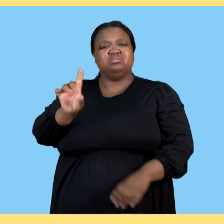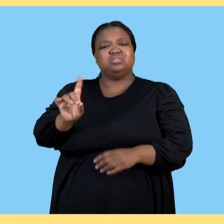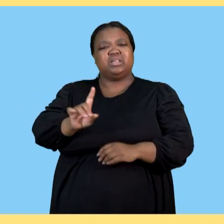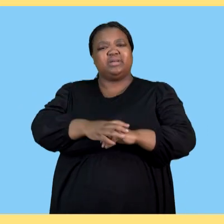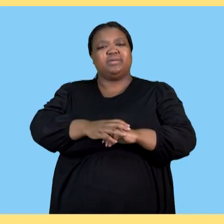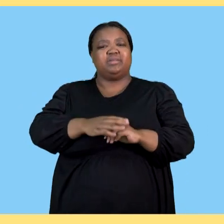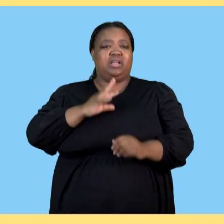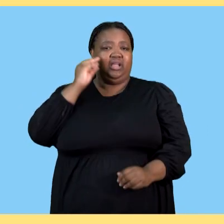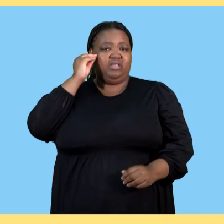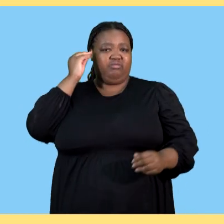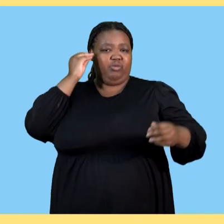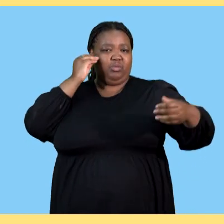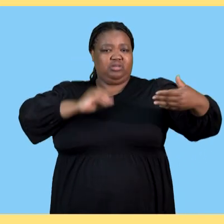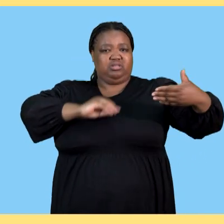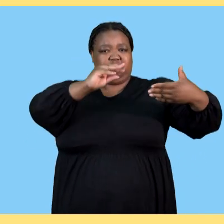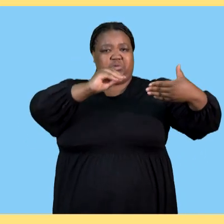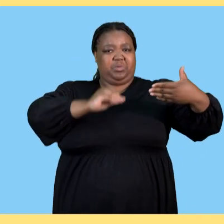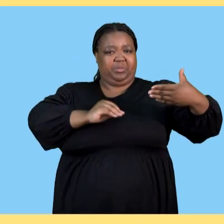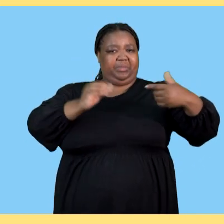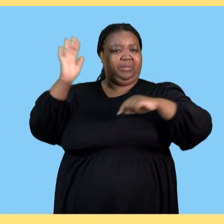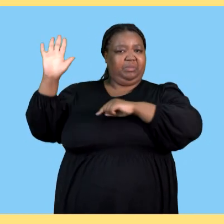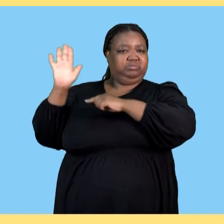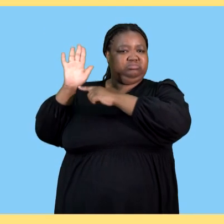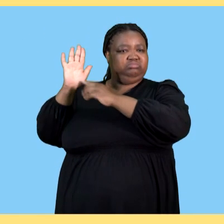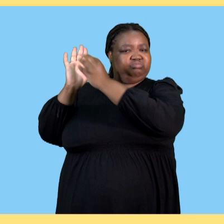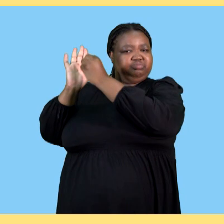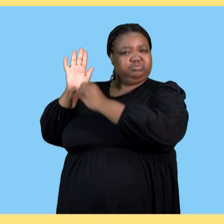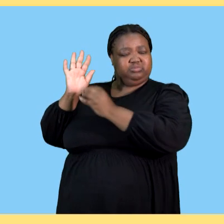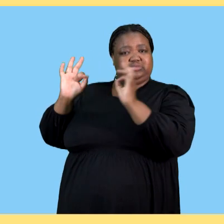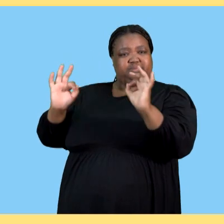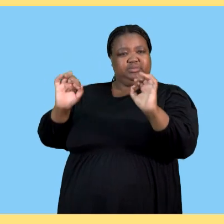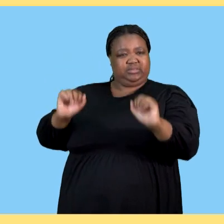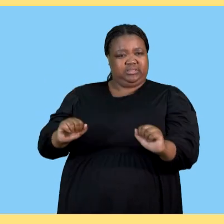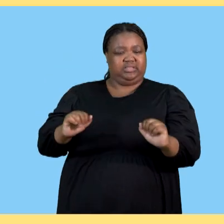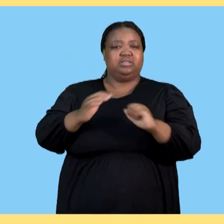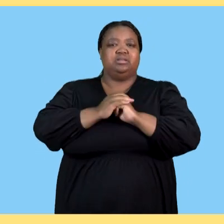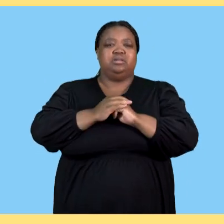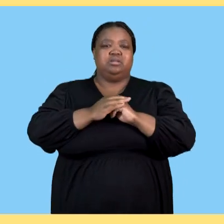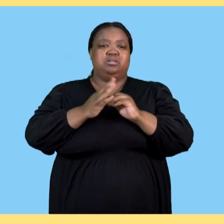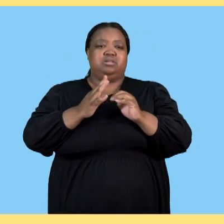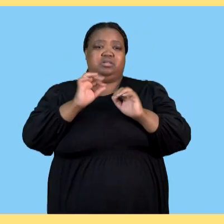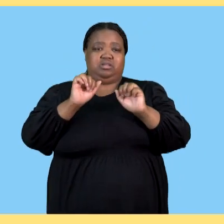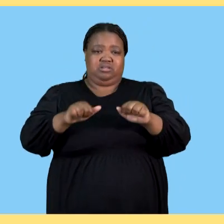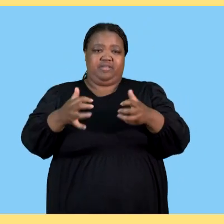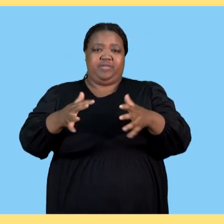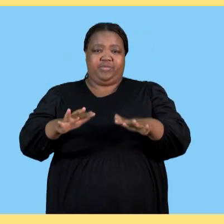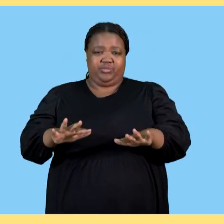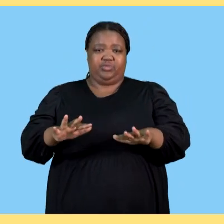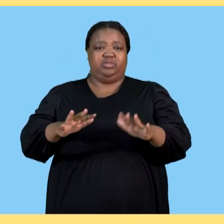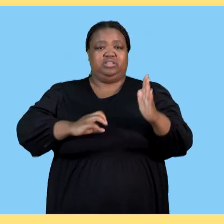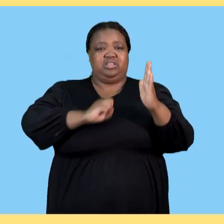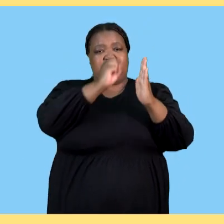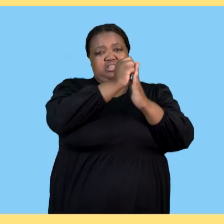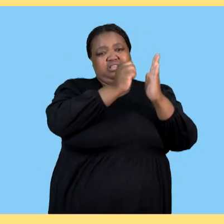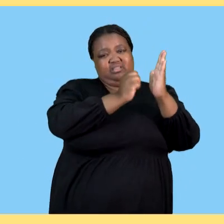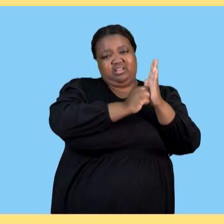is the information properly presented. And once I have it, I then take it to my